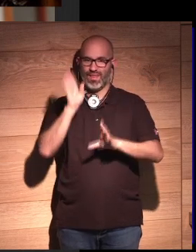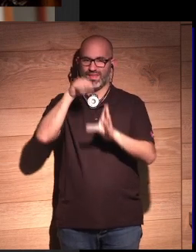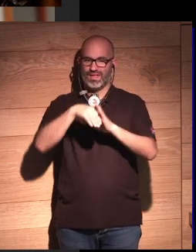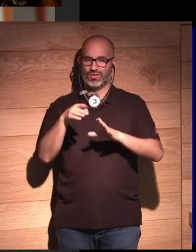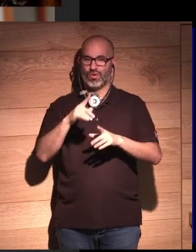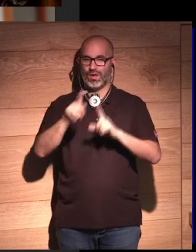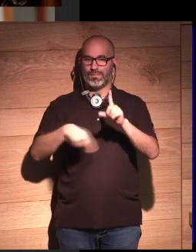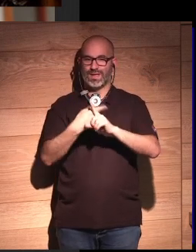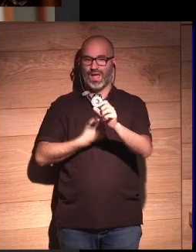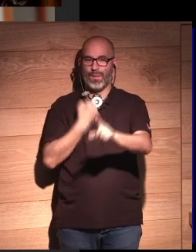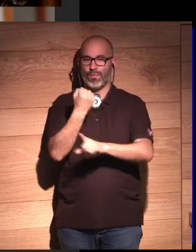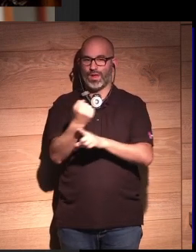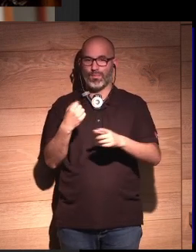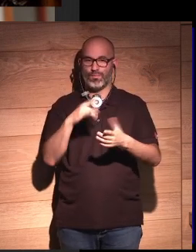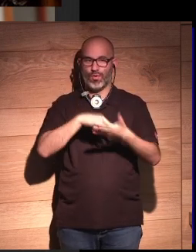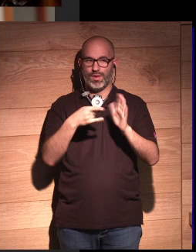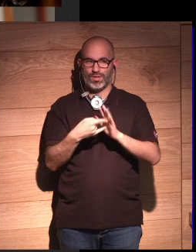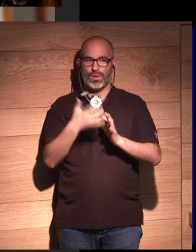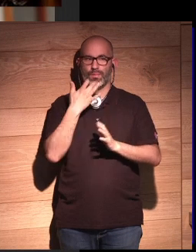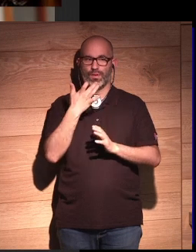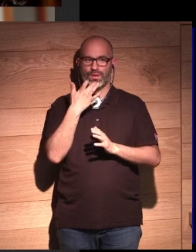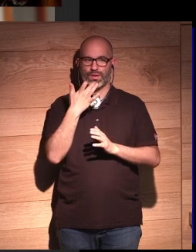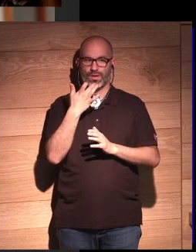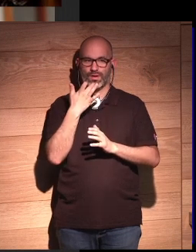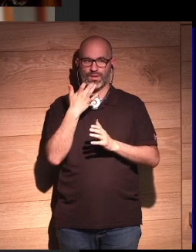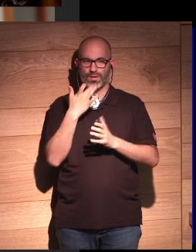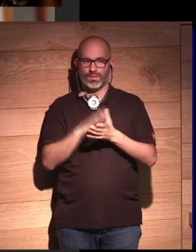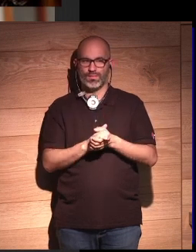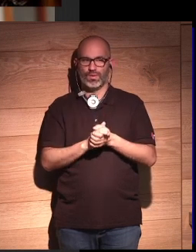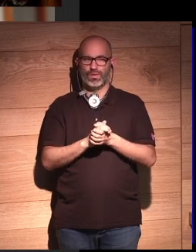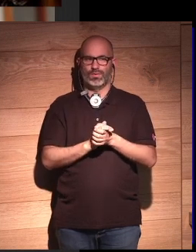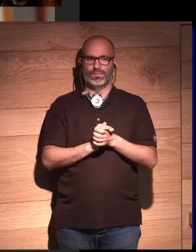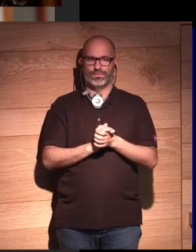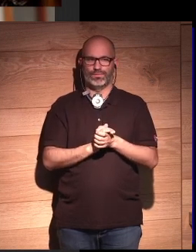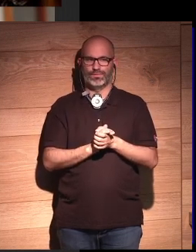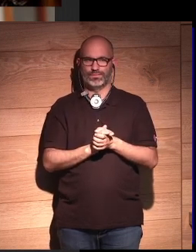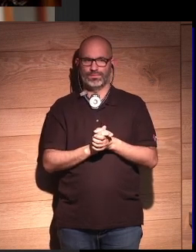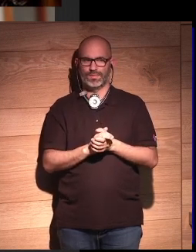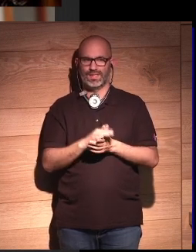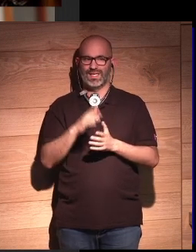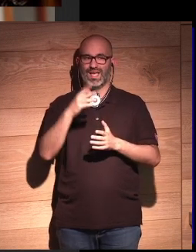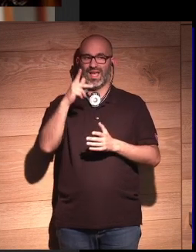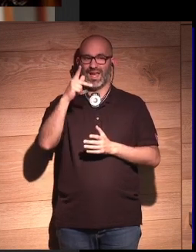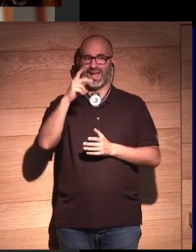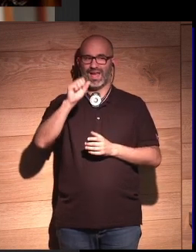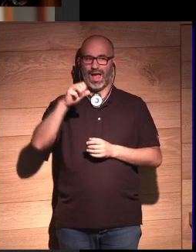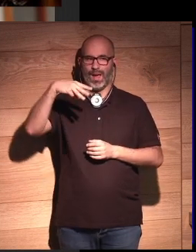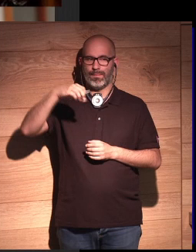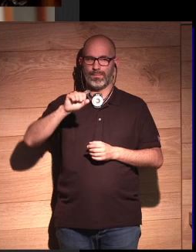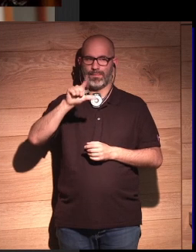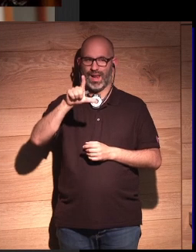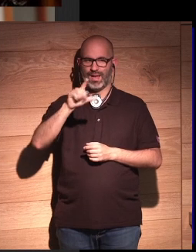she's my partner in crime. She's the director of the New Frontier Story Lab and residencies, and kind of built this initiative together. Jessie